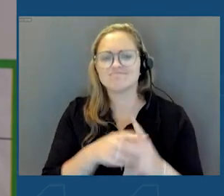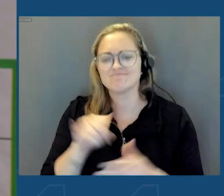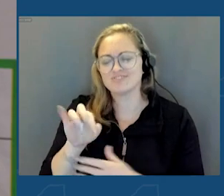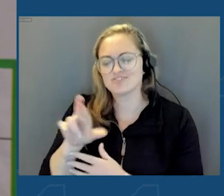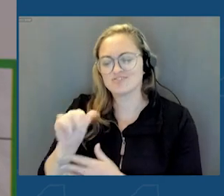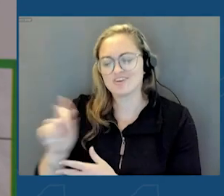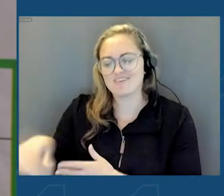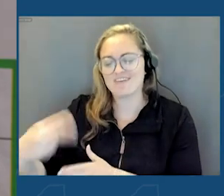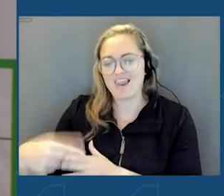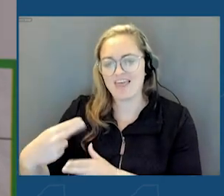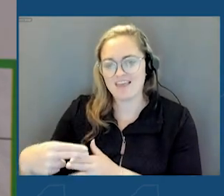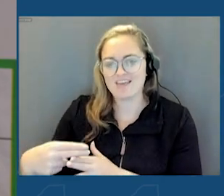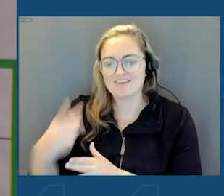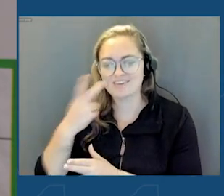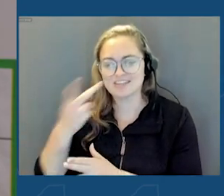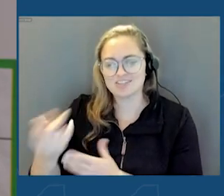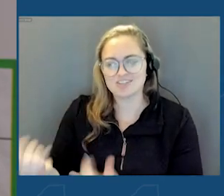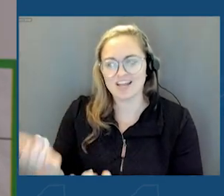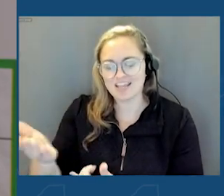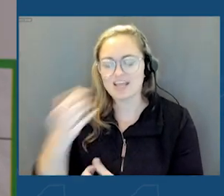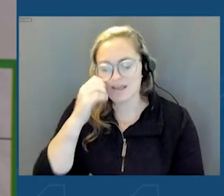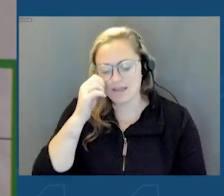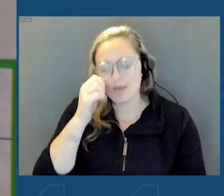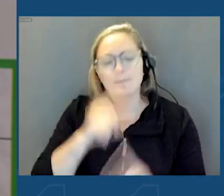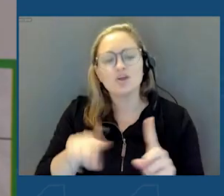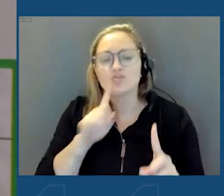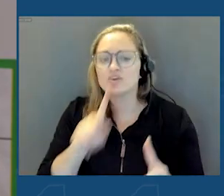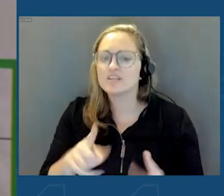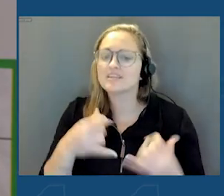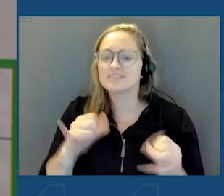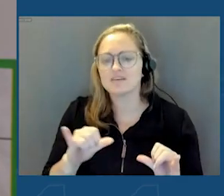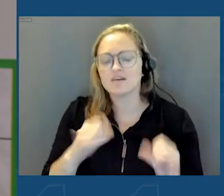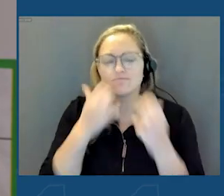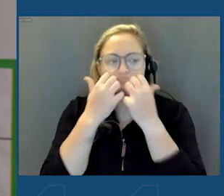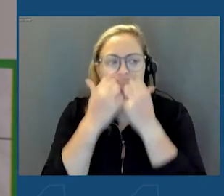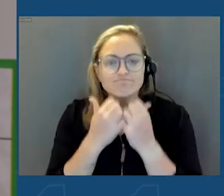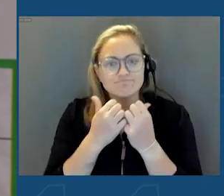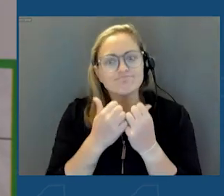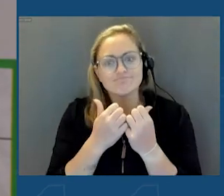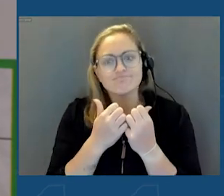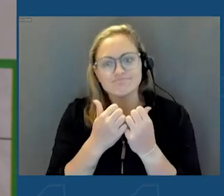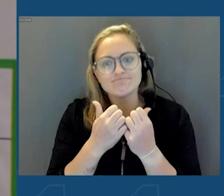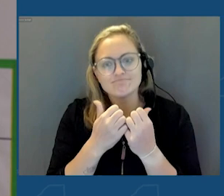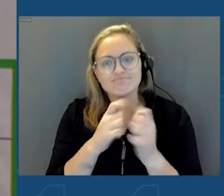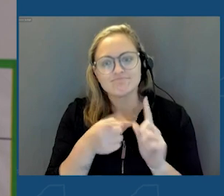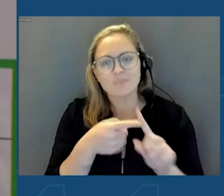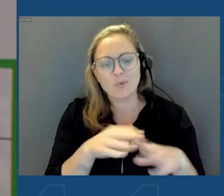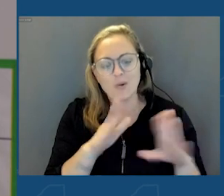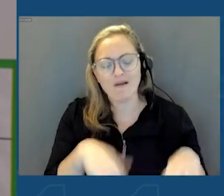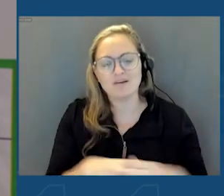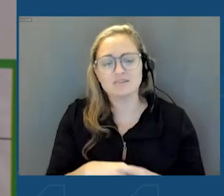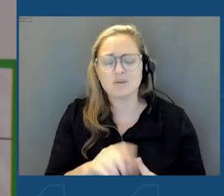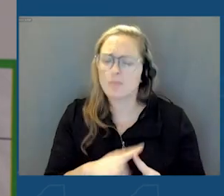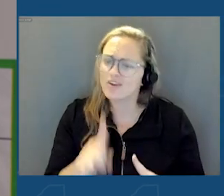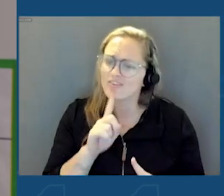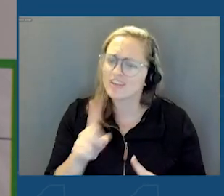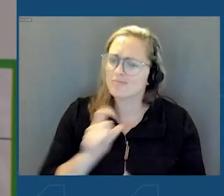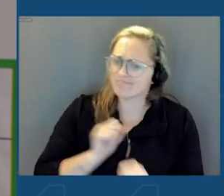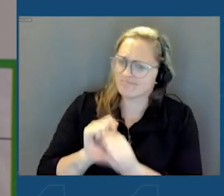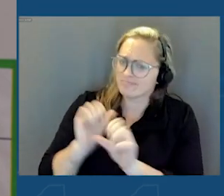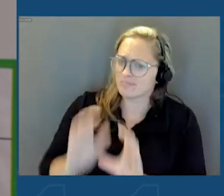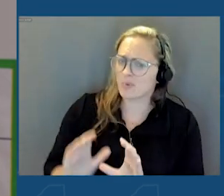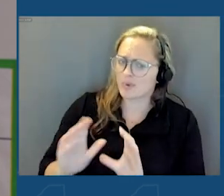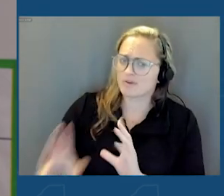I see in the room today, really still carries a lot of weight in our house. Significantly, my employer